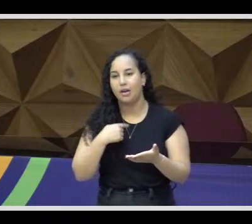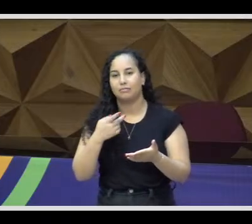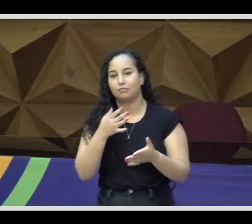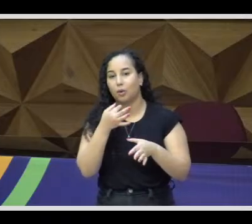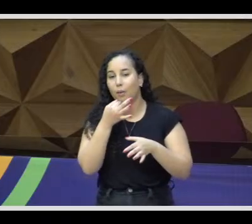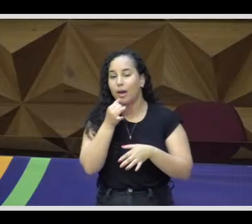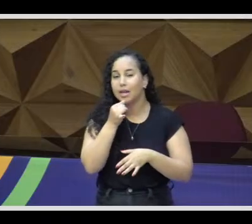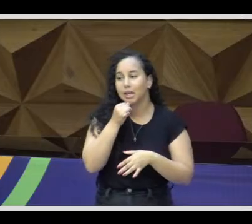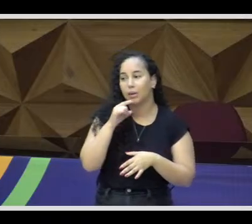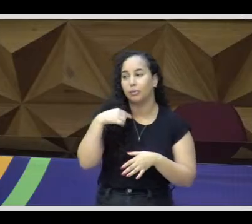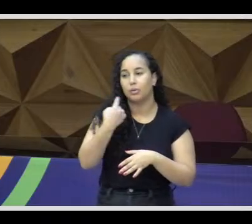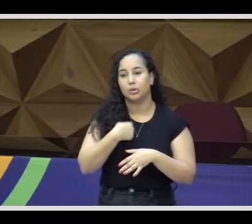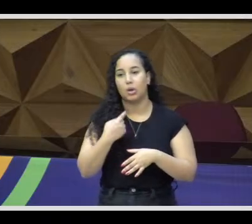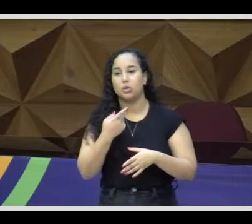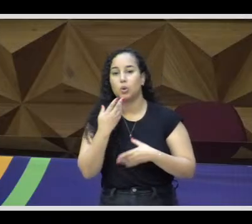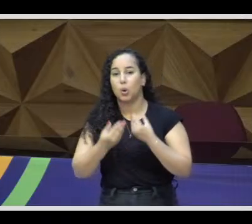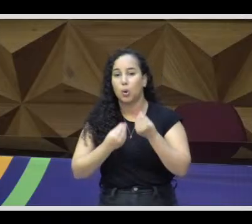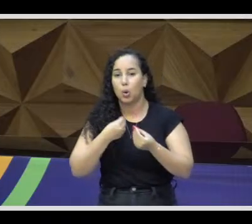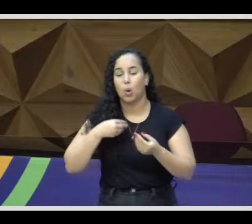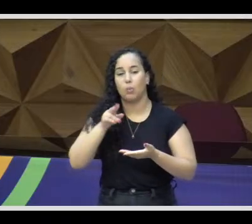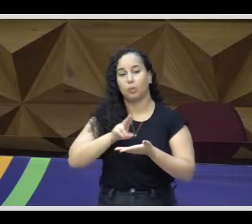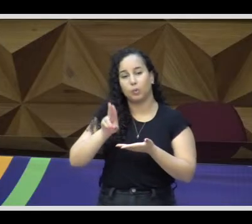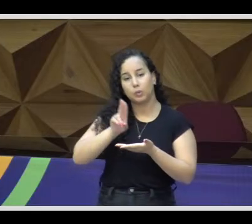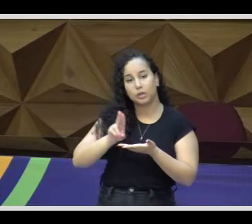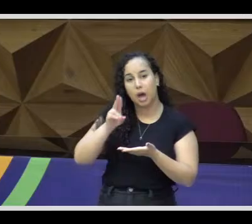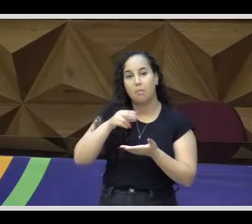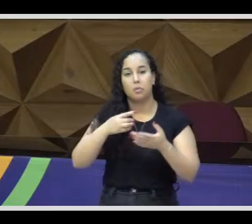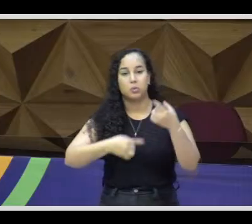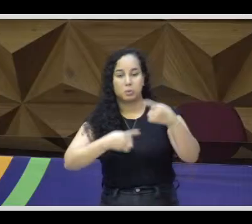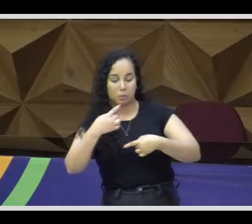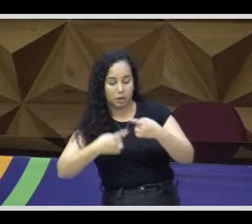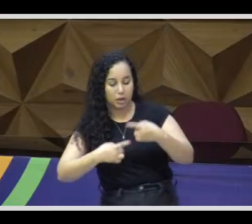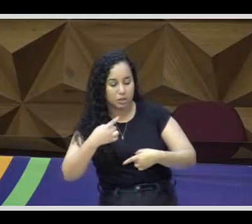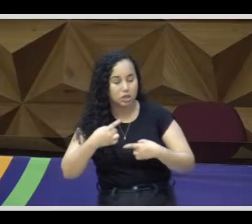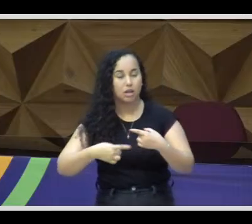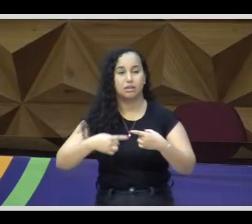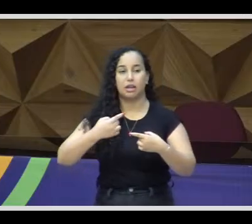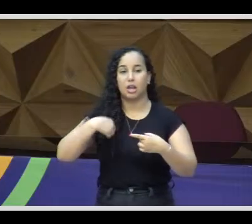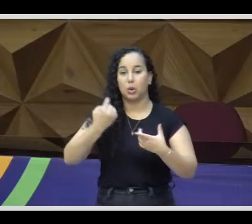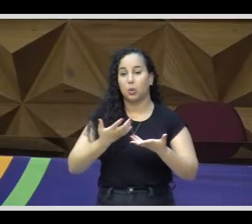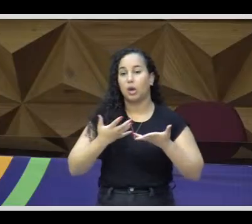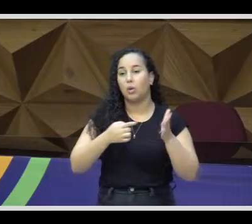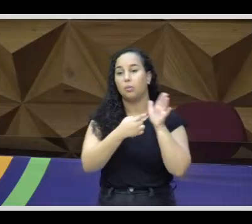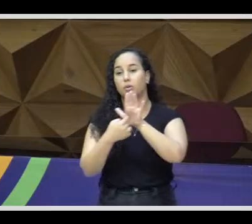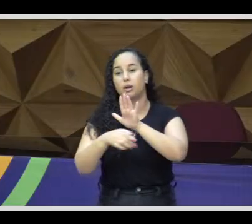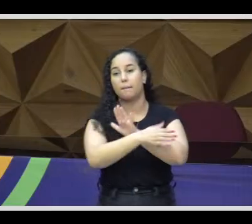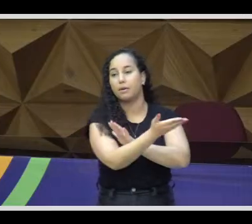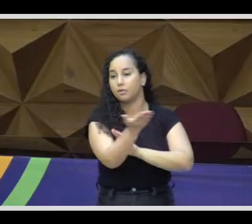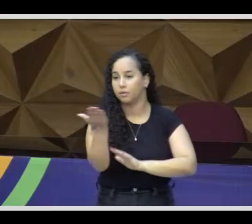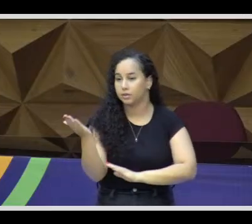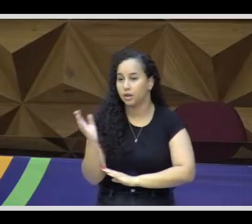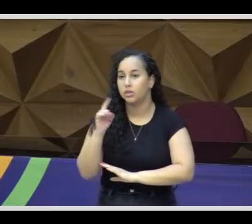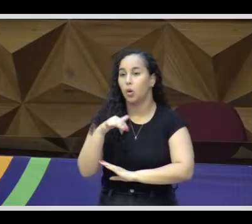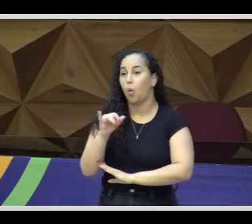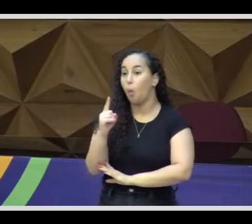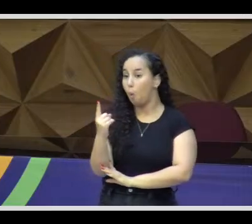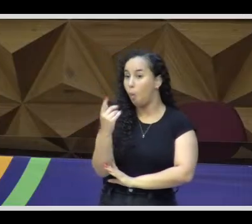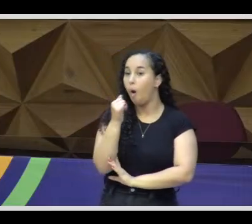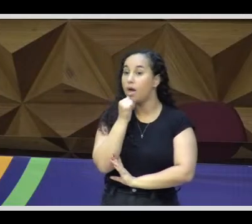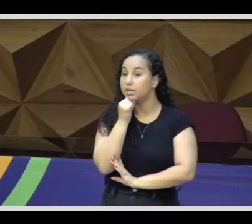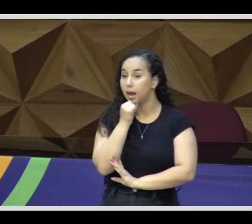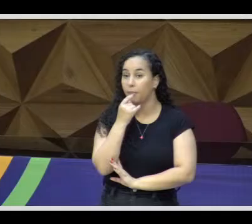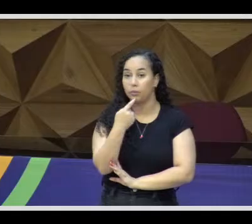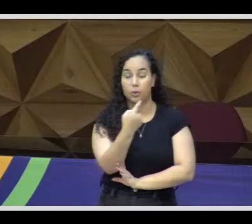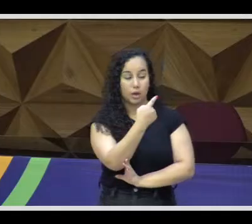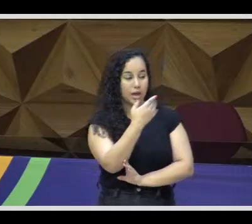examples of how we use computational political science, and I want to demonstrate to you all one example.